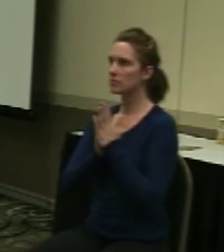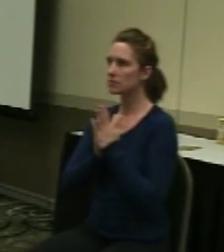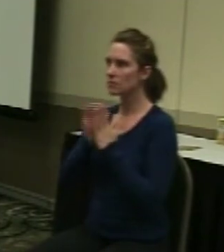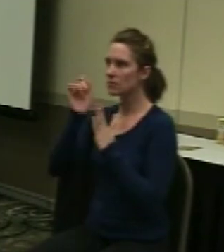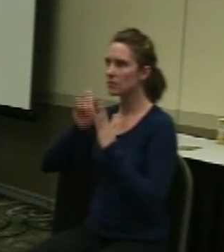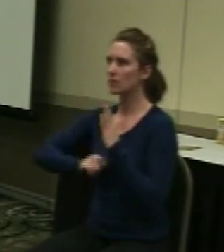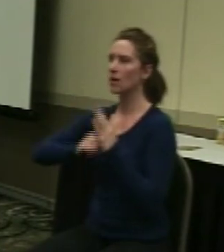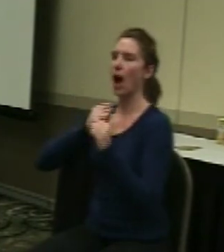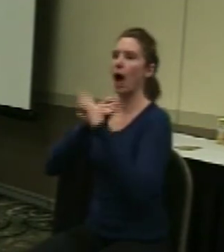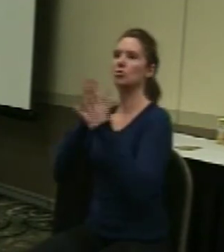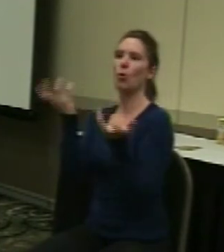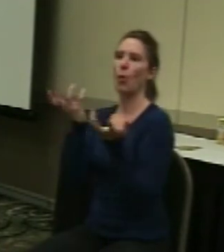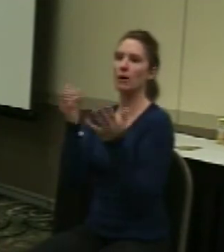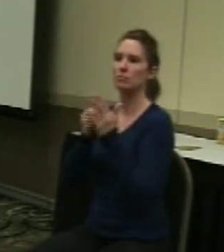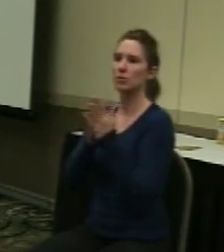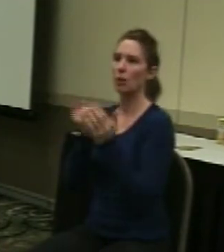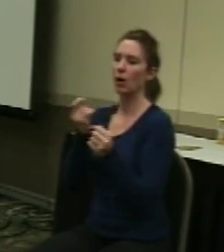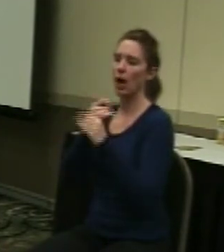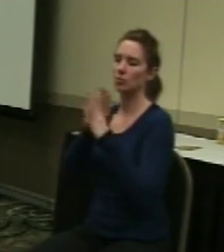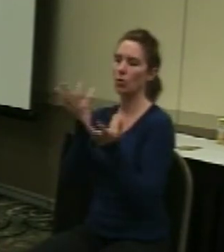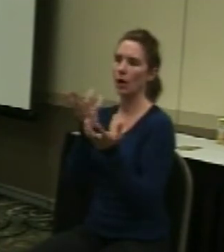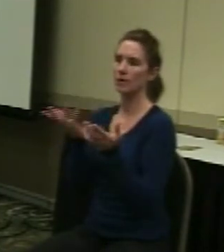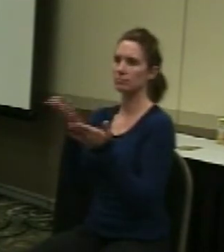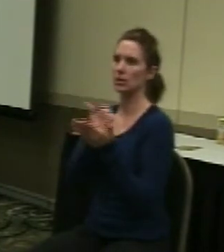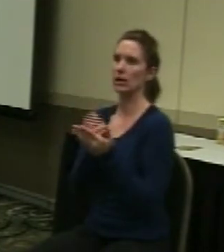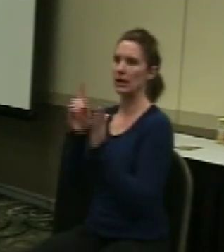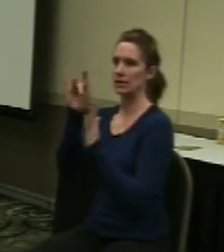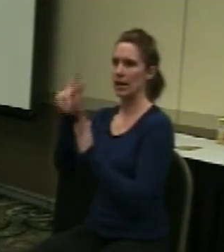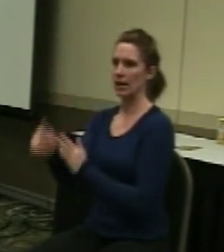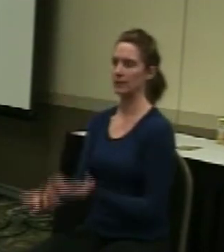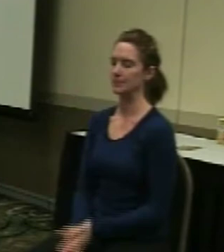that person wrote. Just for a real brief, what makes this hard?